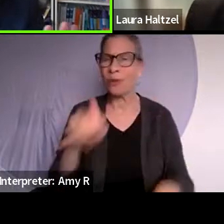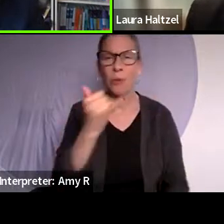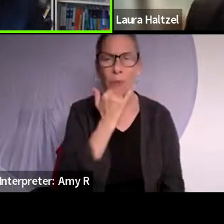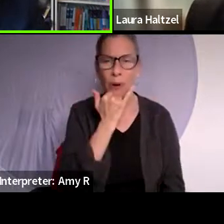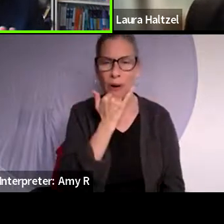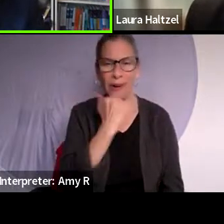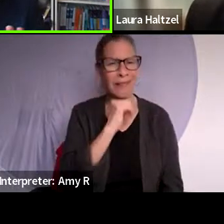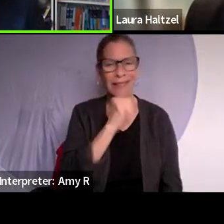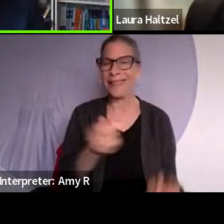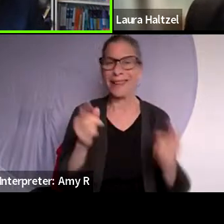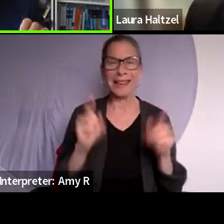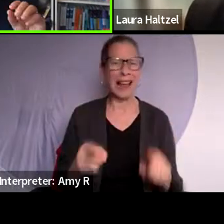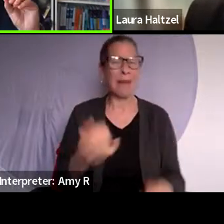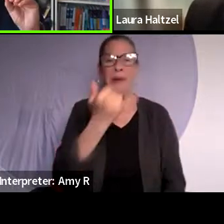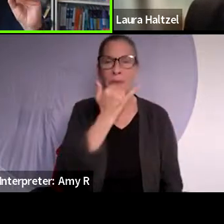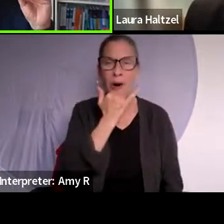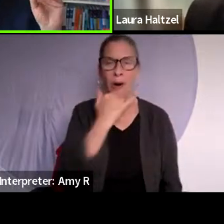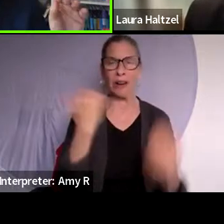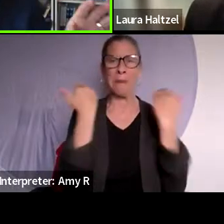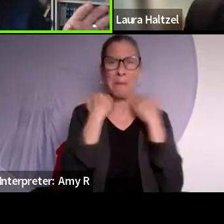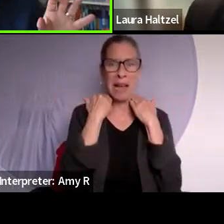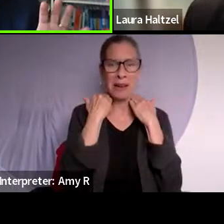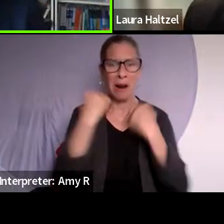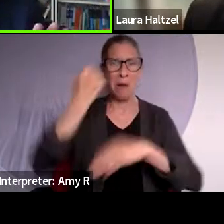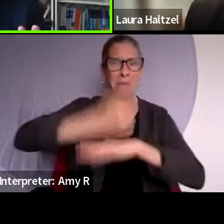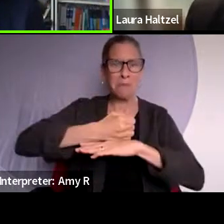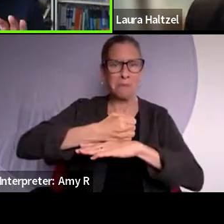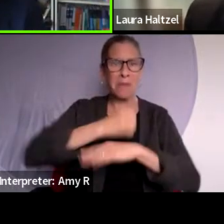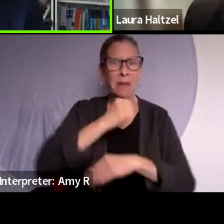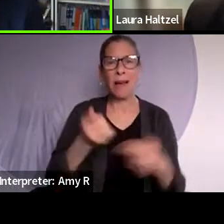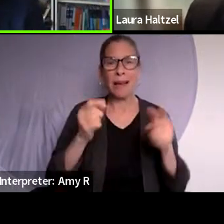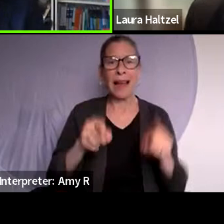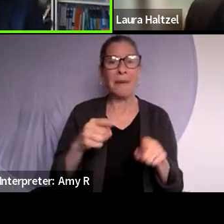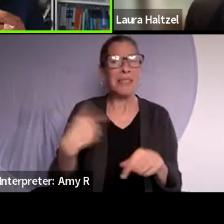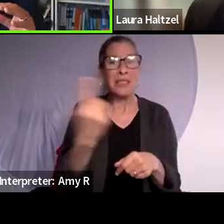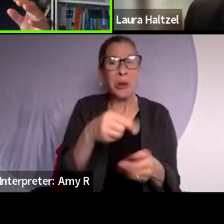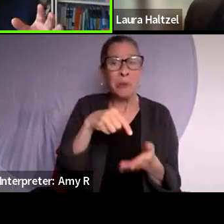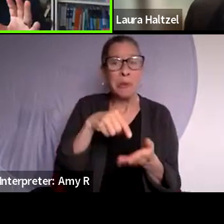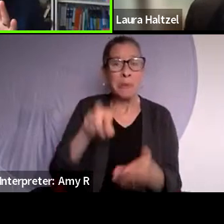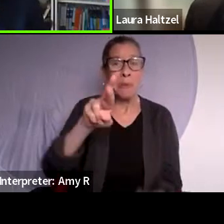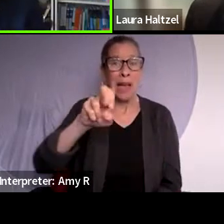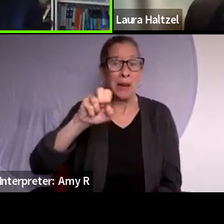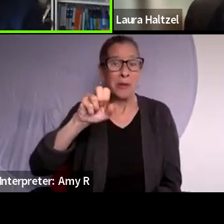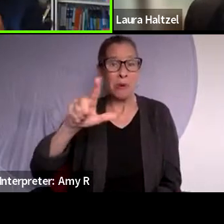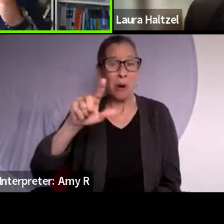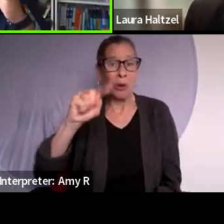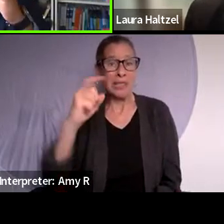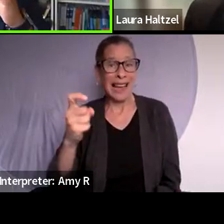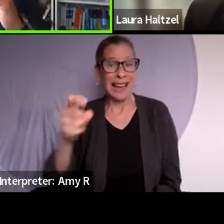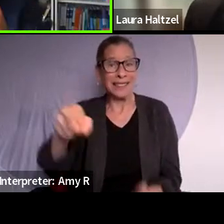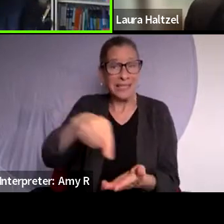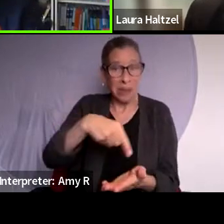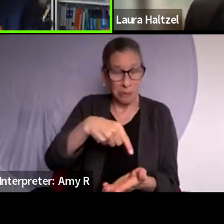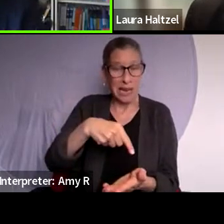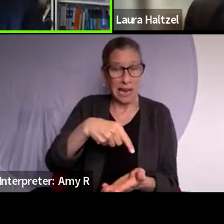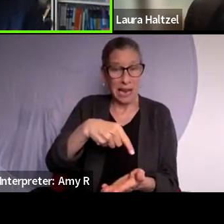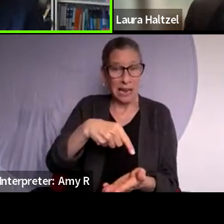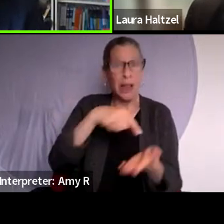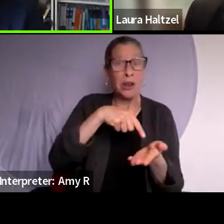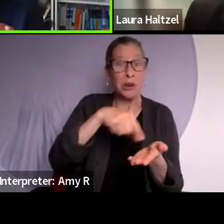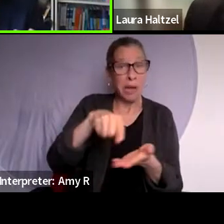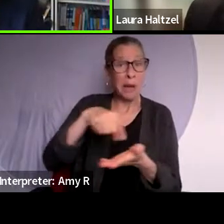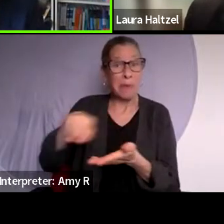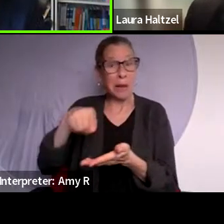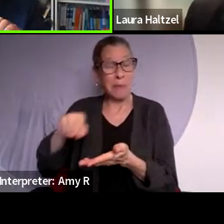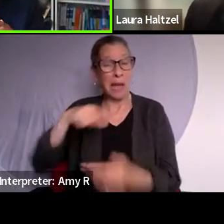with that. First of all, it's not going bankrupt. There's always going to be payroll taxes coming in to pay what's basically the difference between scheduled and most payable